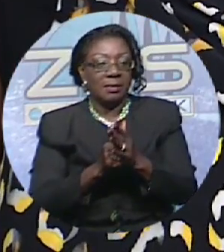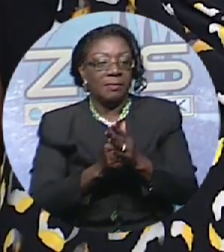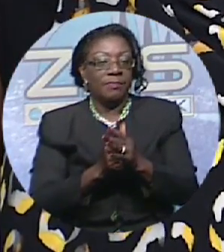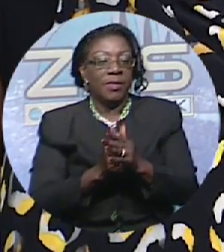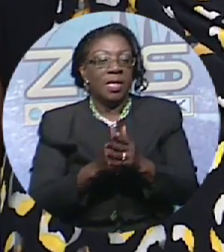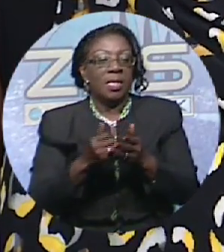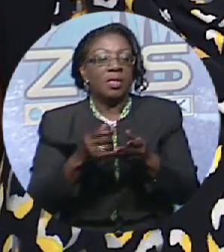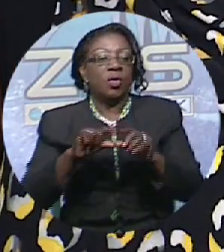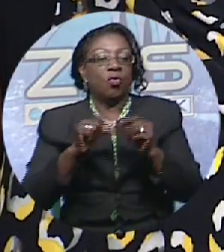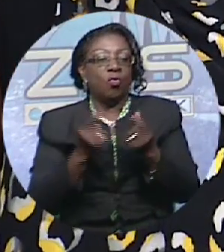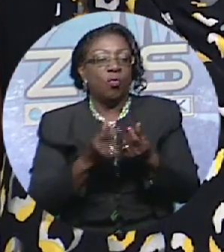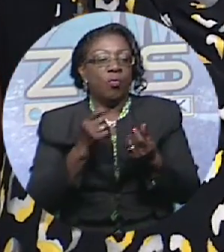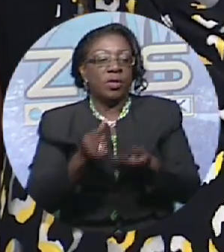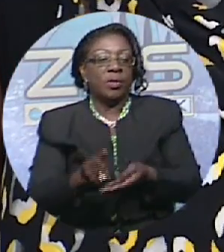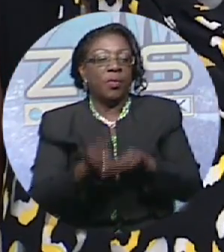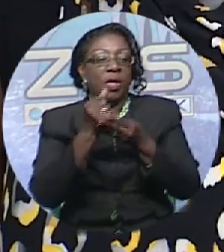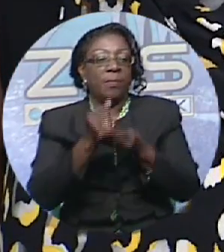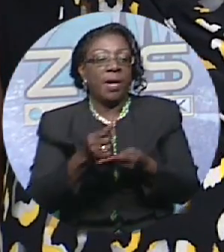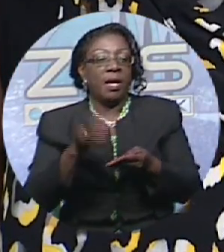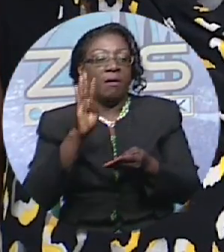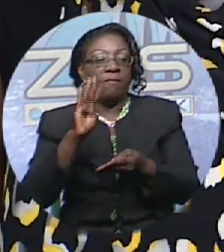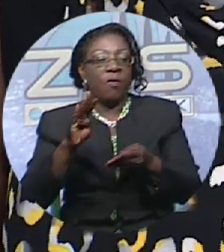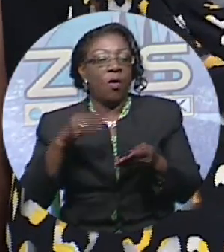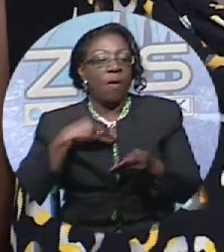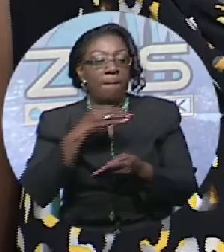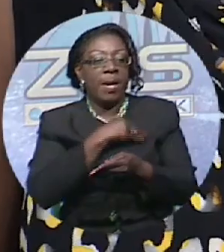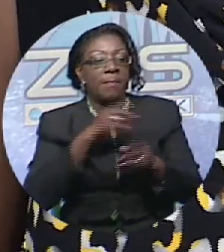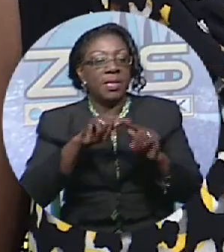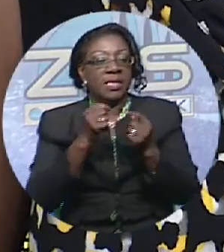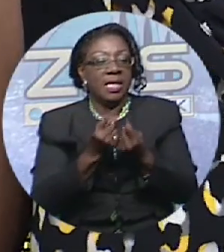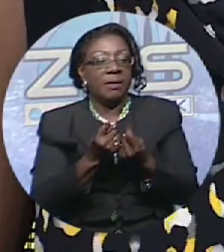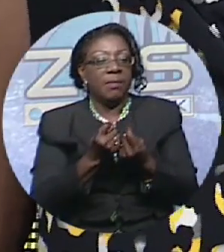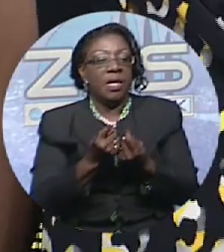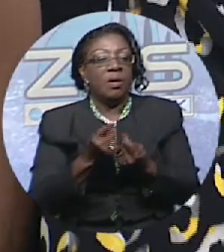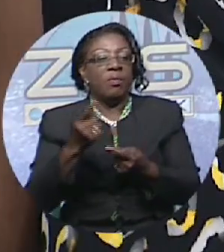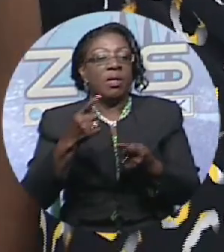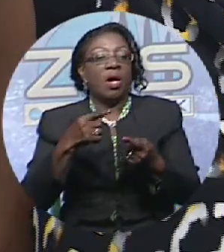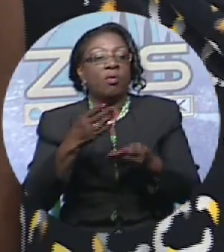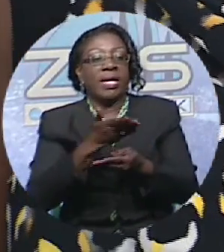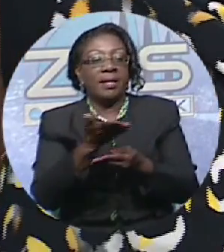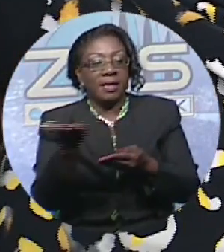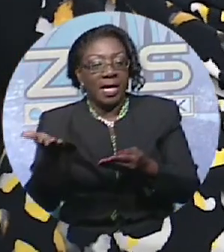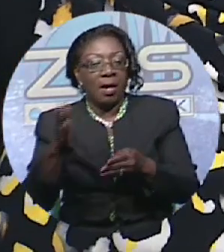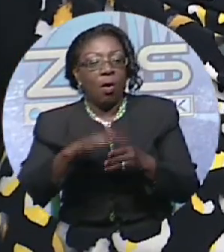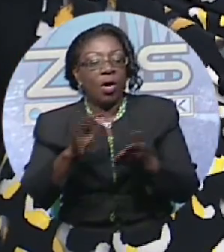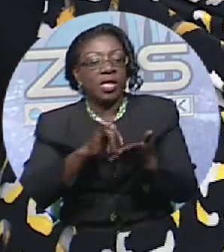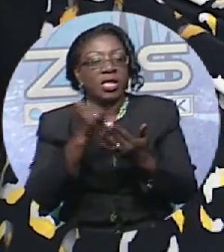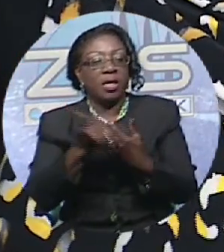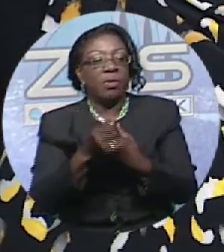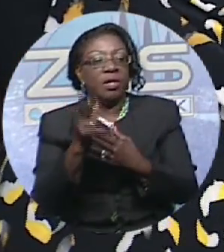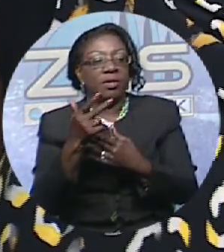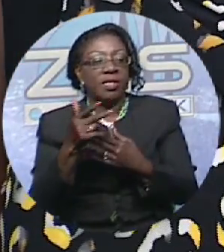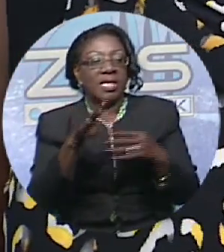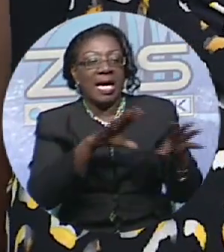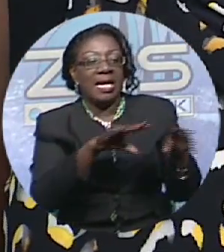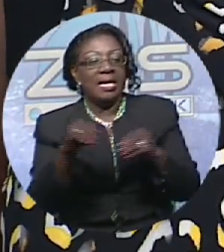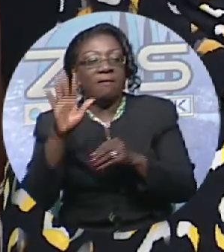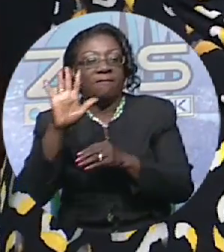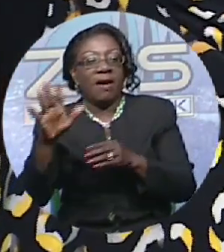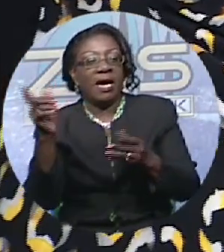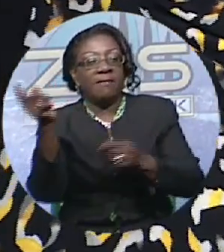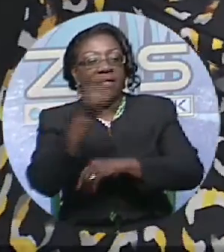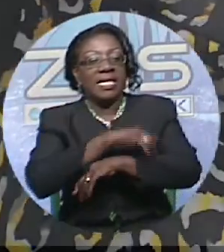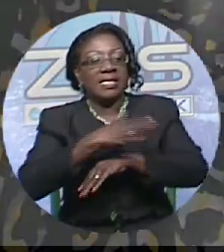observers, supported by a 4-member team, will arrive in the country on January 13th and leave 5 days after the elections are